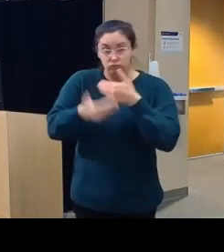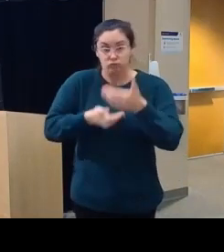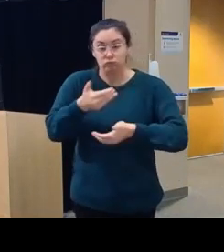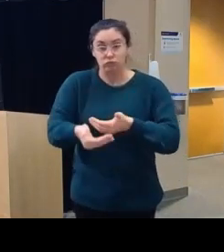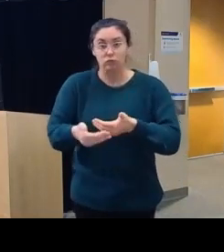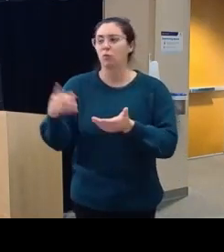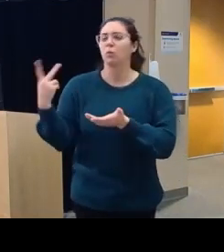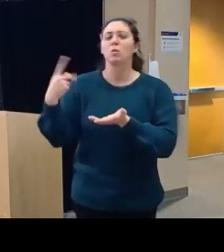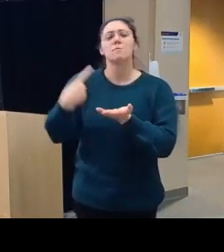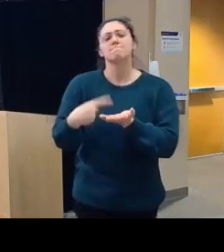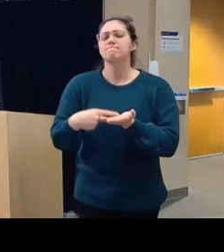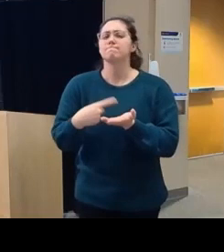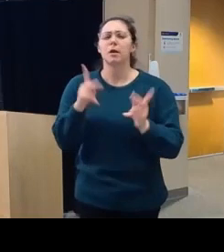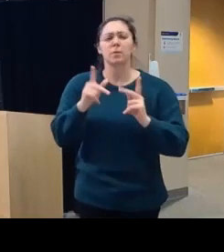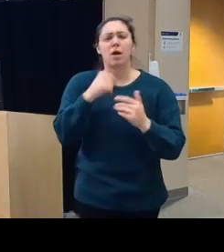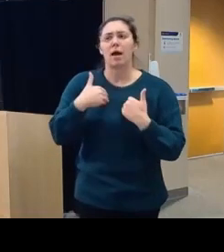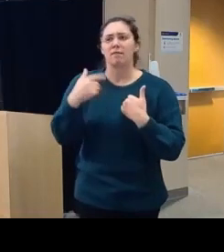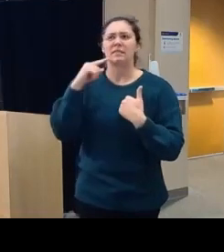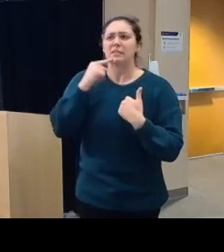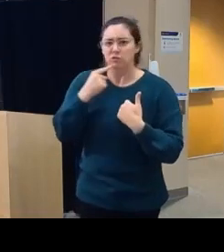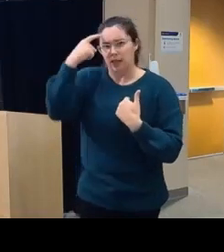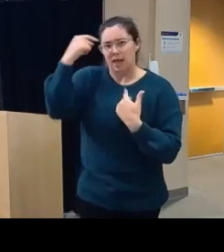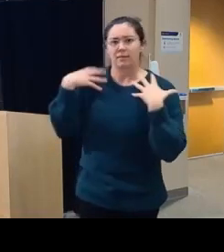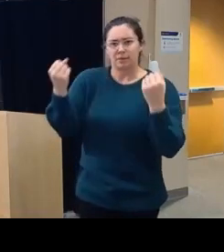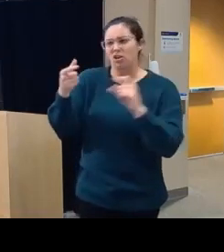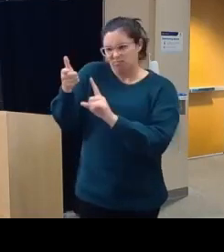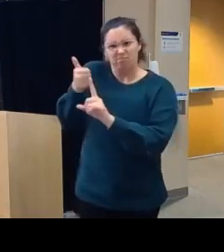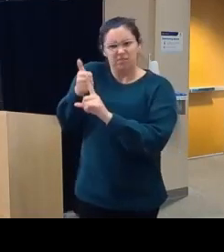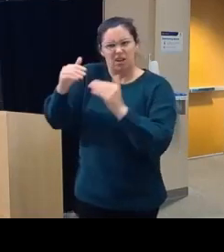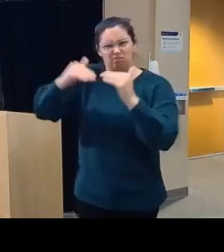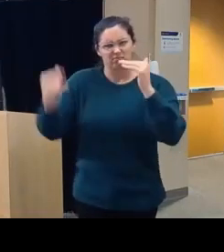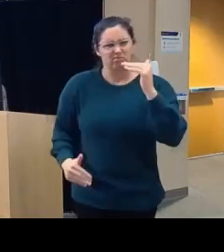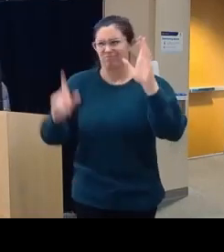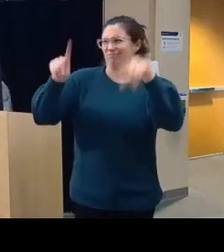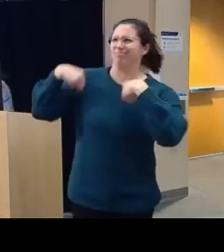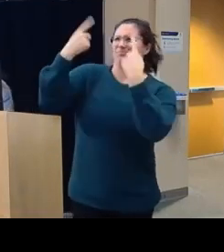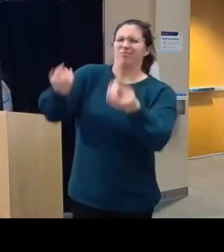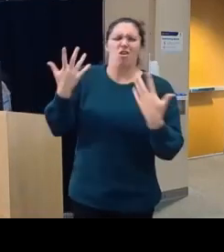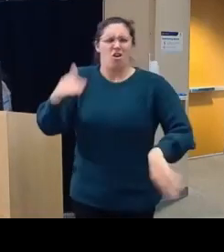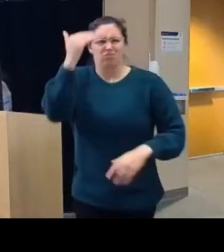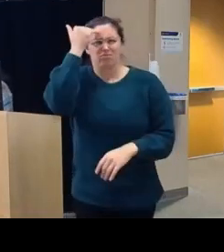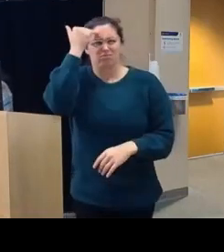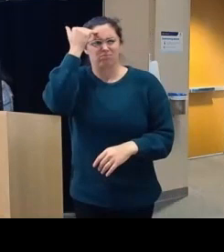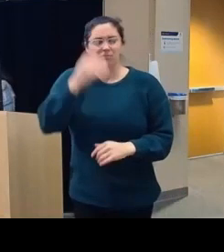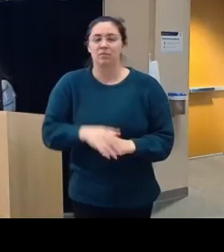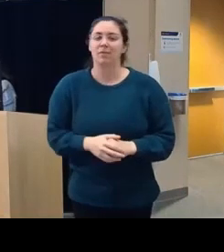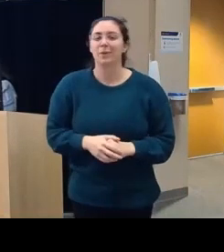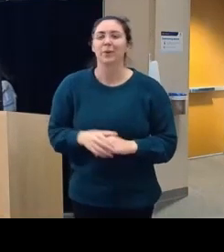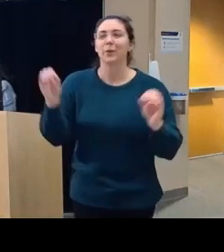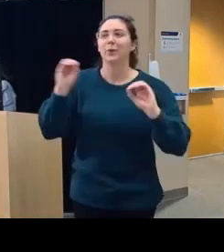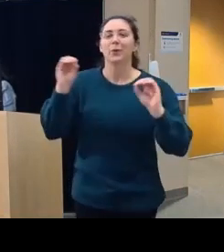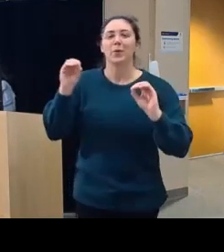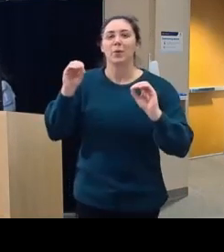about people with serious mental illness as a health disparities population for years, but really it hasn't received kind of